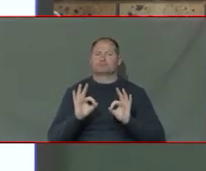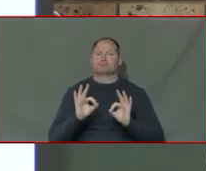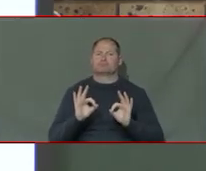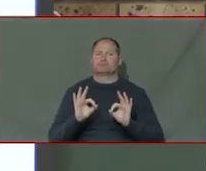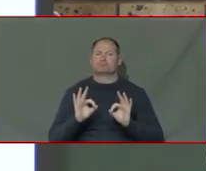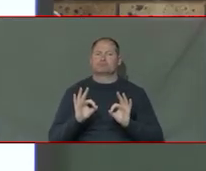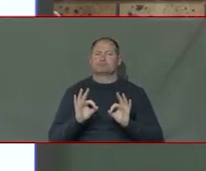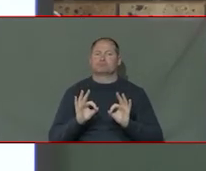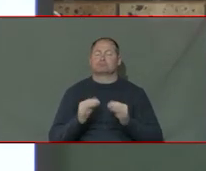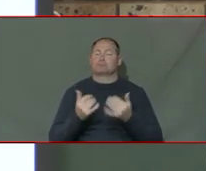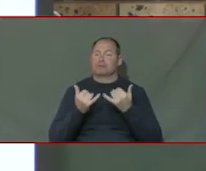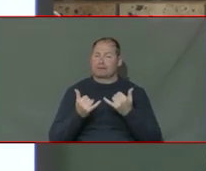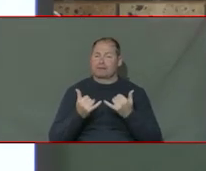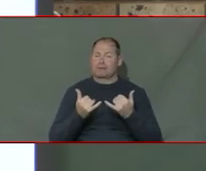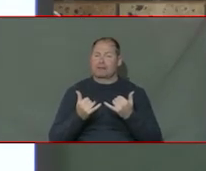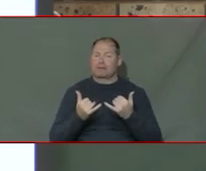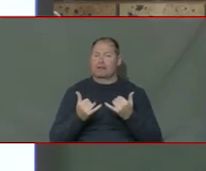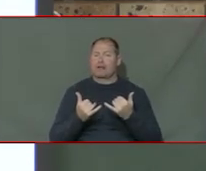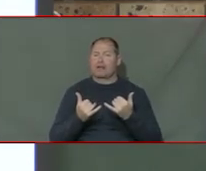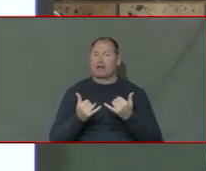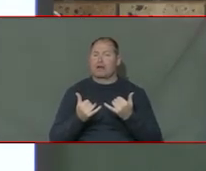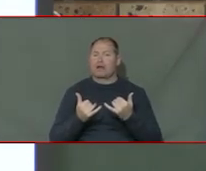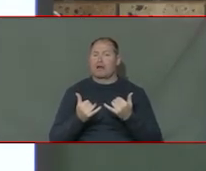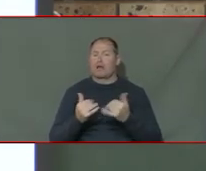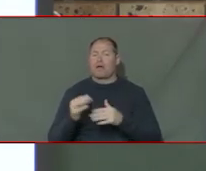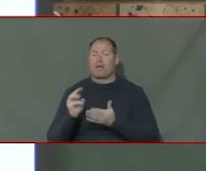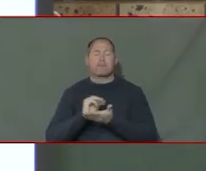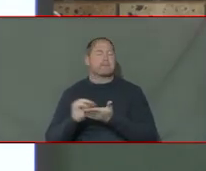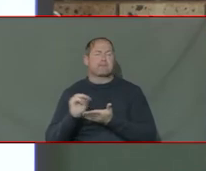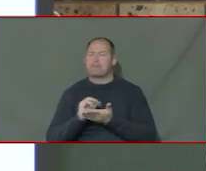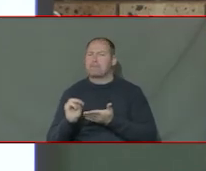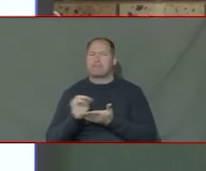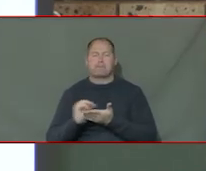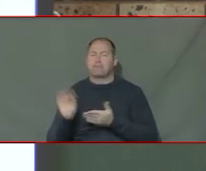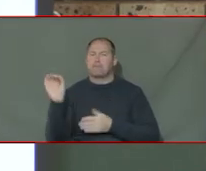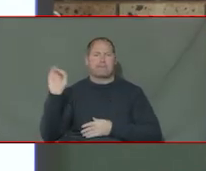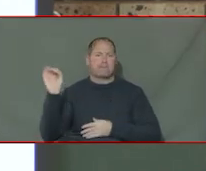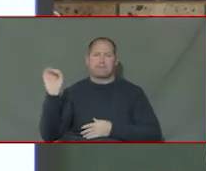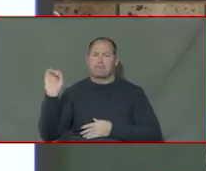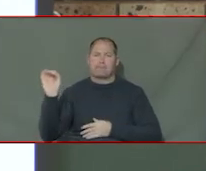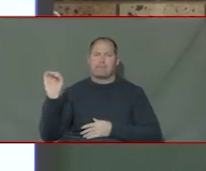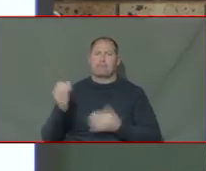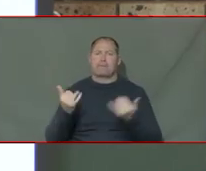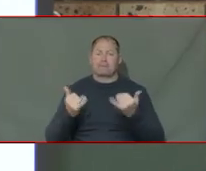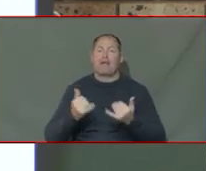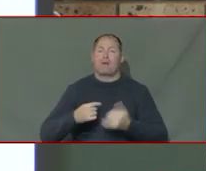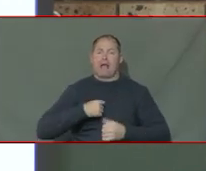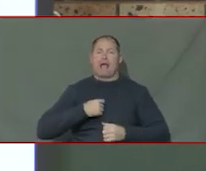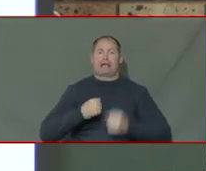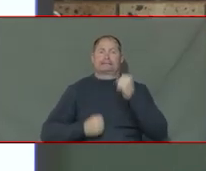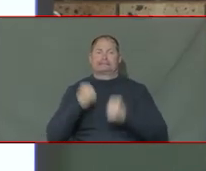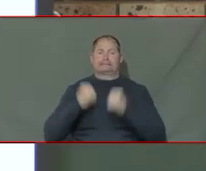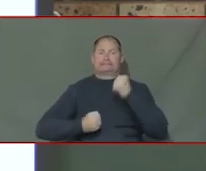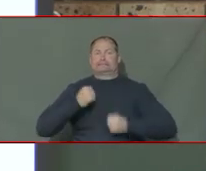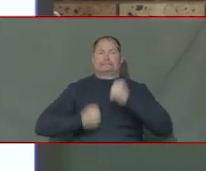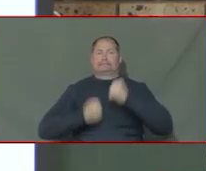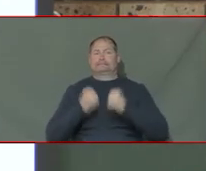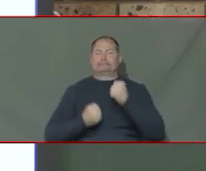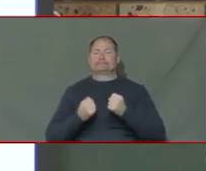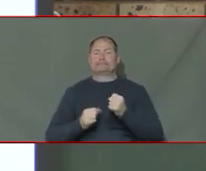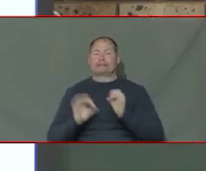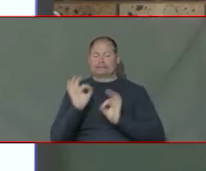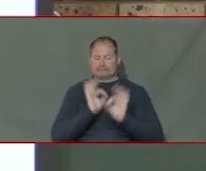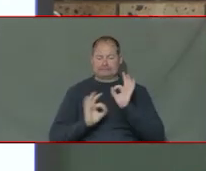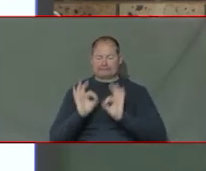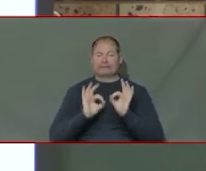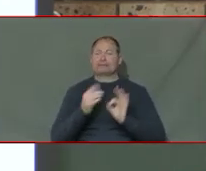So that your cells will now, without the messenger is not there. Now I'm running at the spot. Now the cells say,